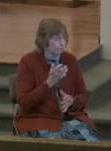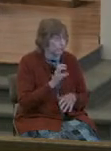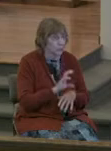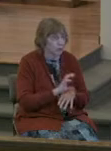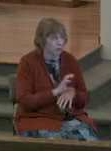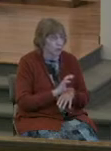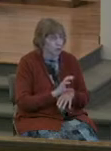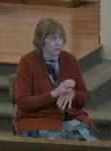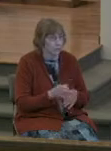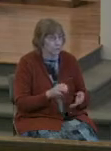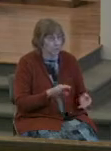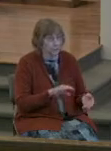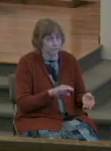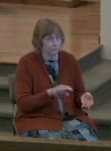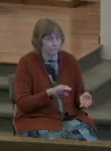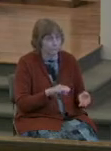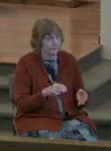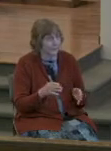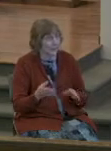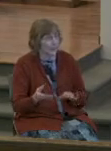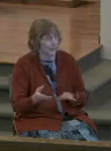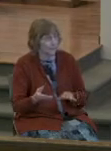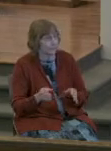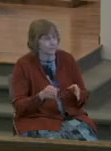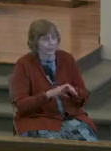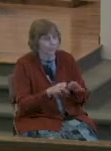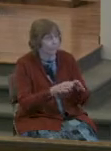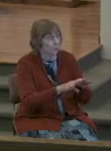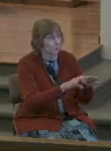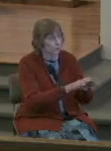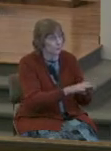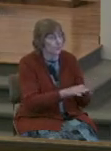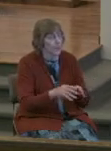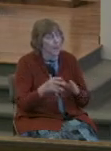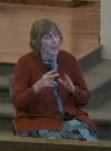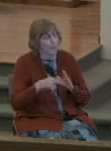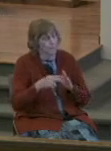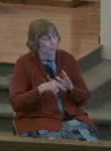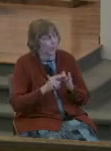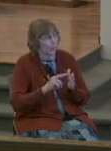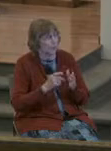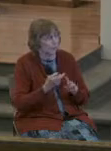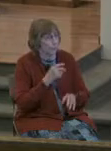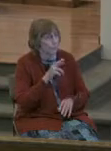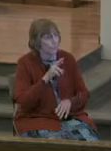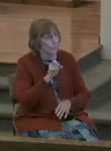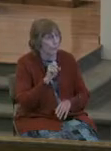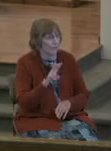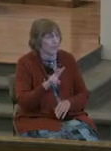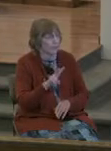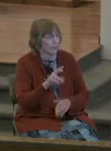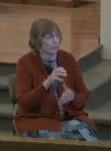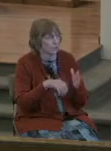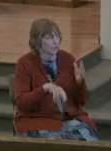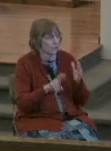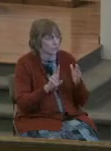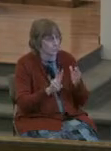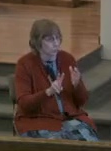are dying. I'm going to read a passage from Revelation. You don't have to turn there. You can if you like. But Revelation chapter